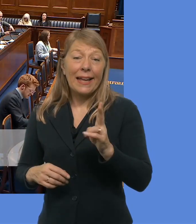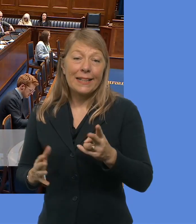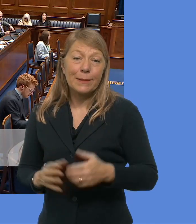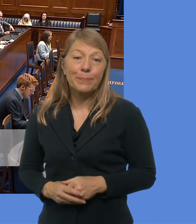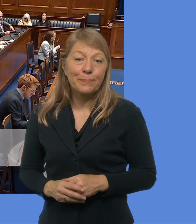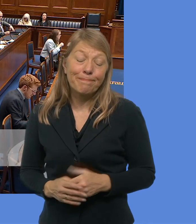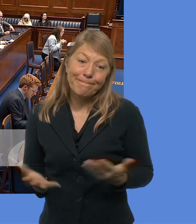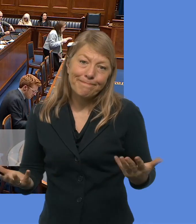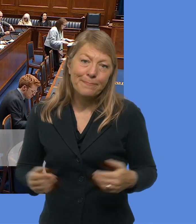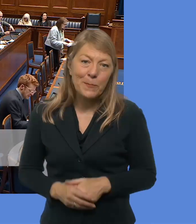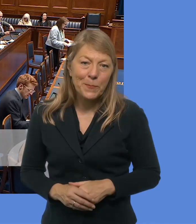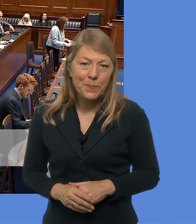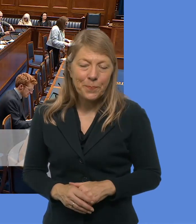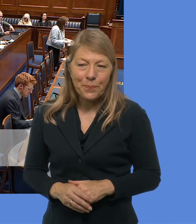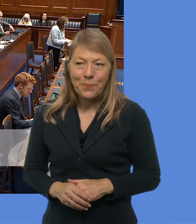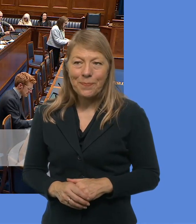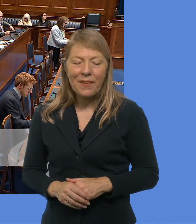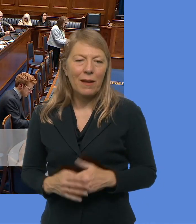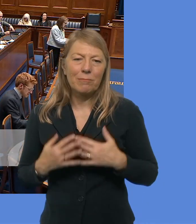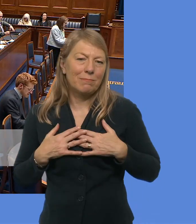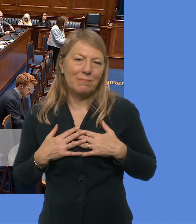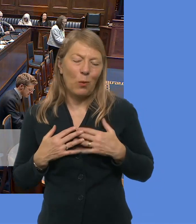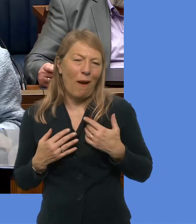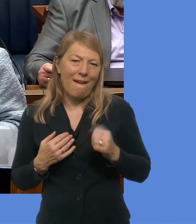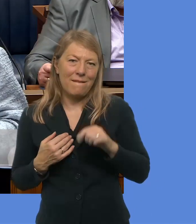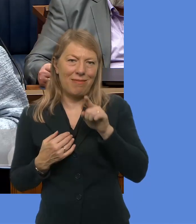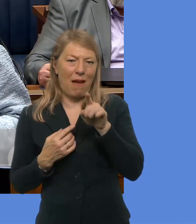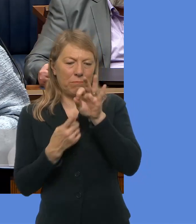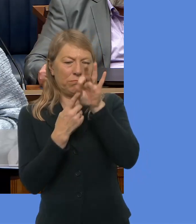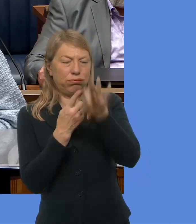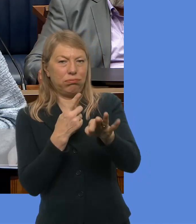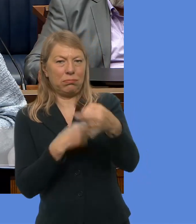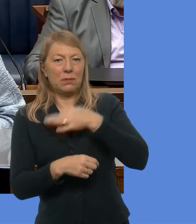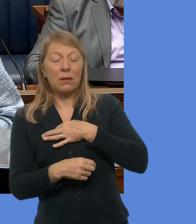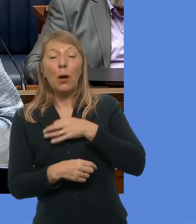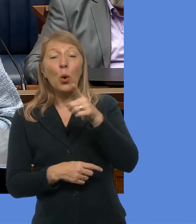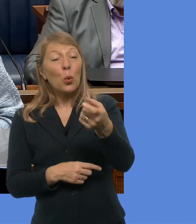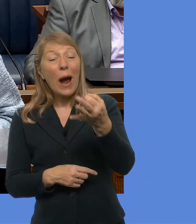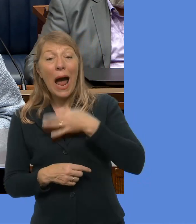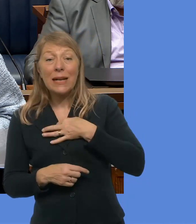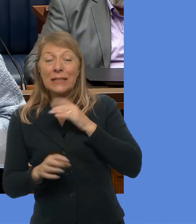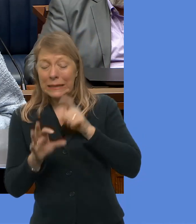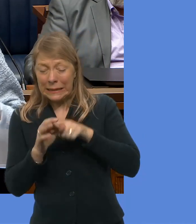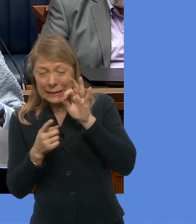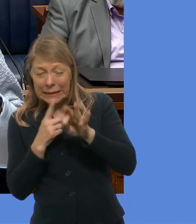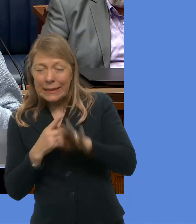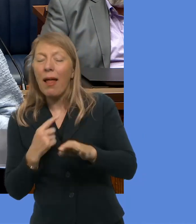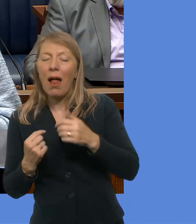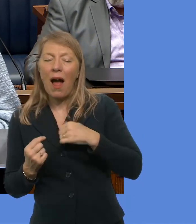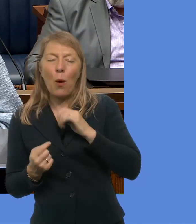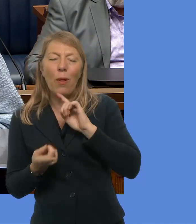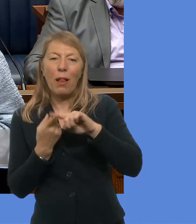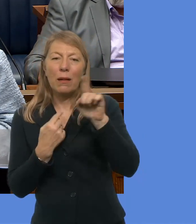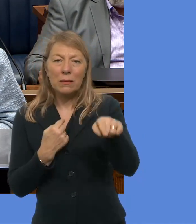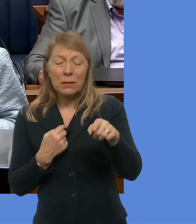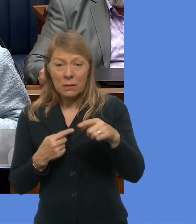Very quickly, Minister. So that's not information that I have in front of me, and I'll be happy to write to the member if we are able to provide that information. I'm not sure that it's